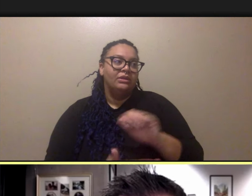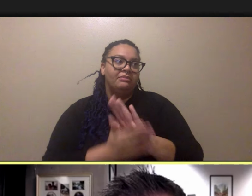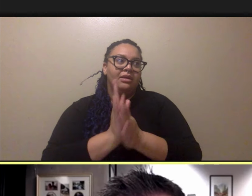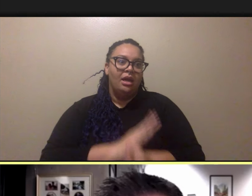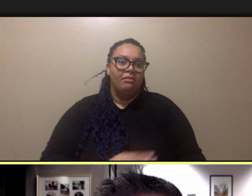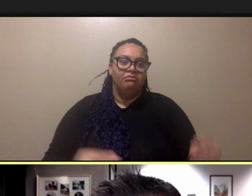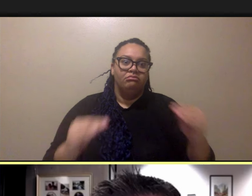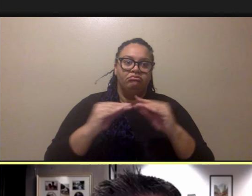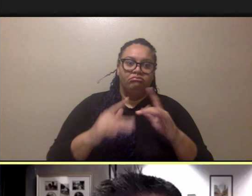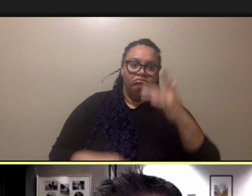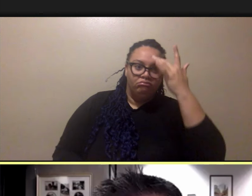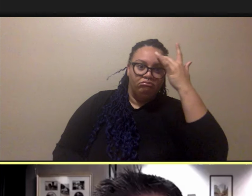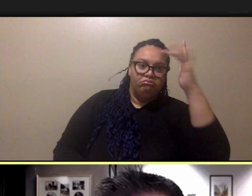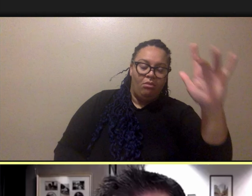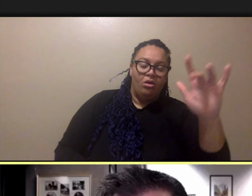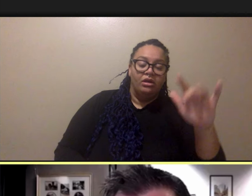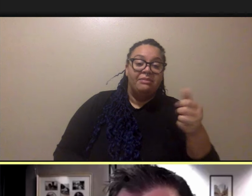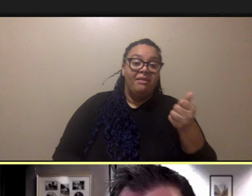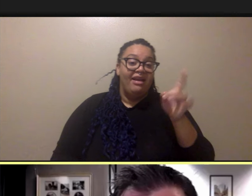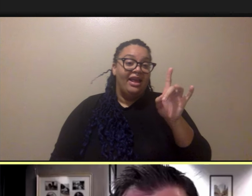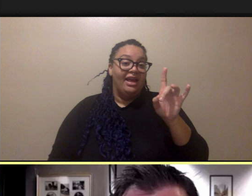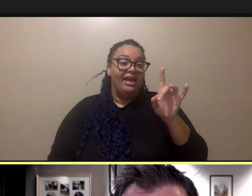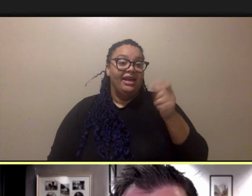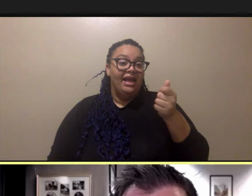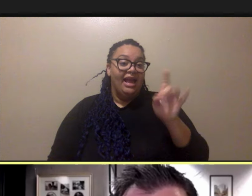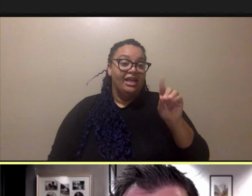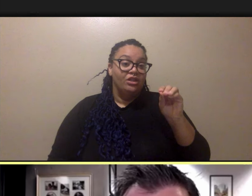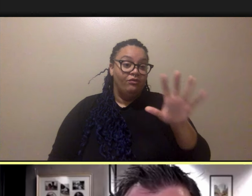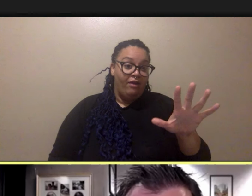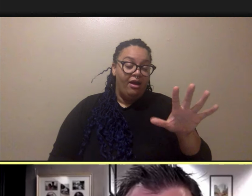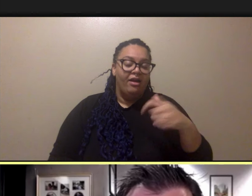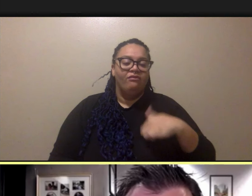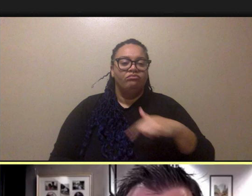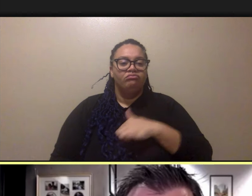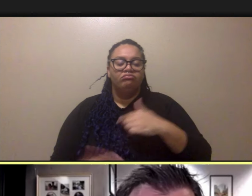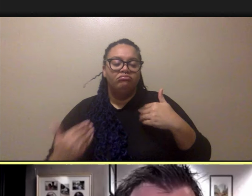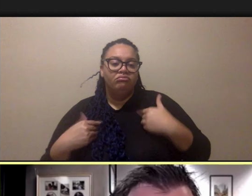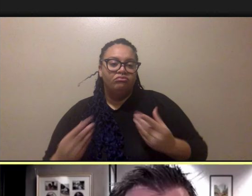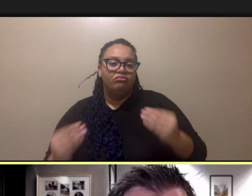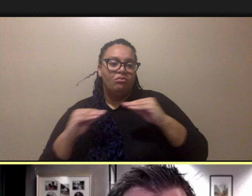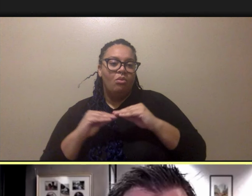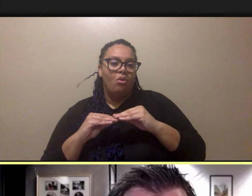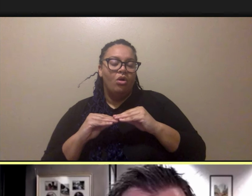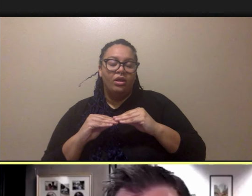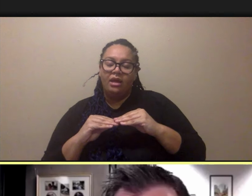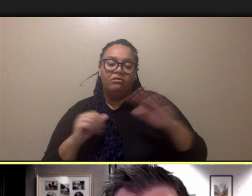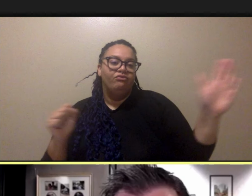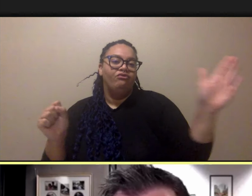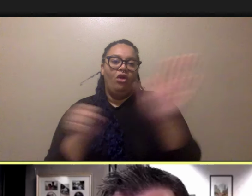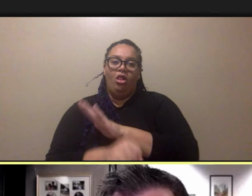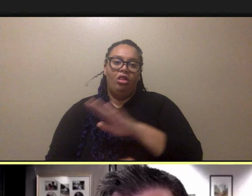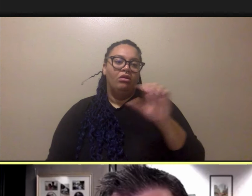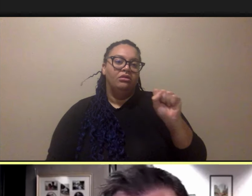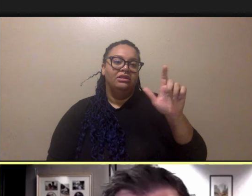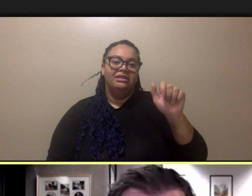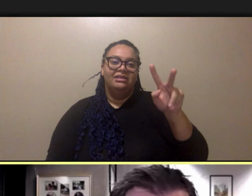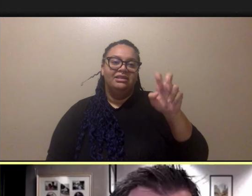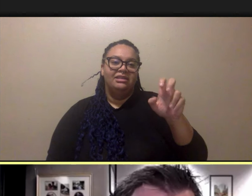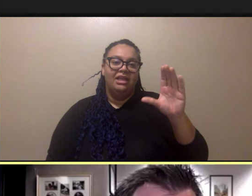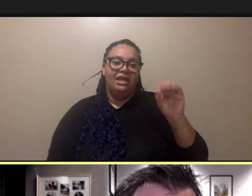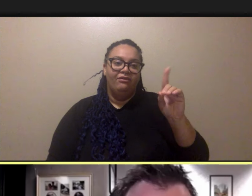In 1705, Virginia has more of what we would consider a fully fledged slave code. And people like